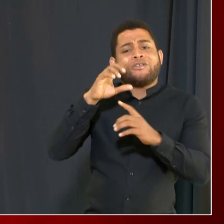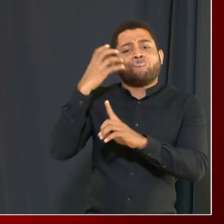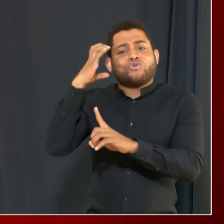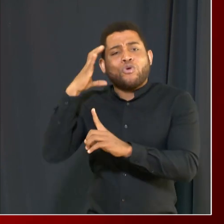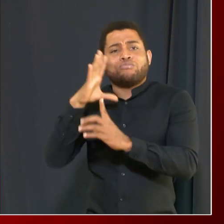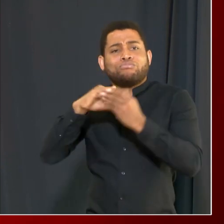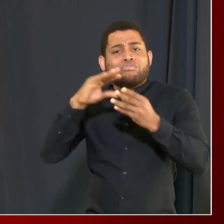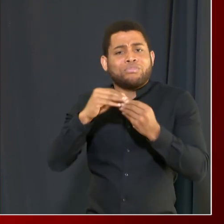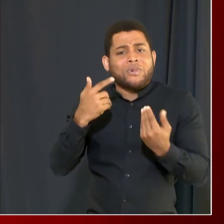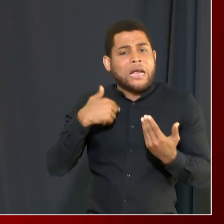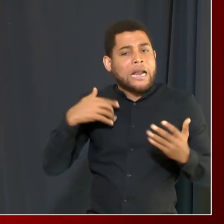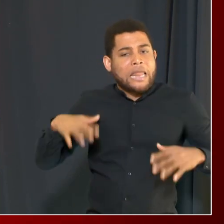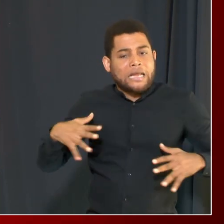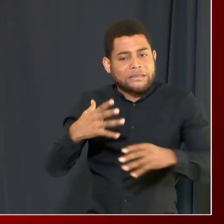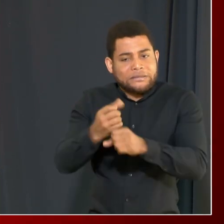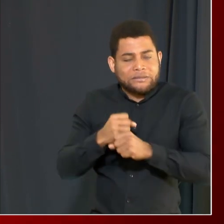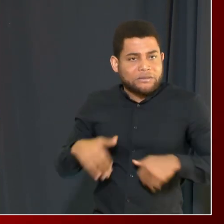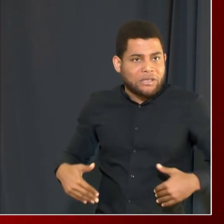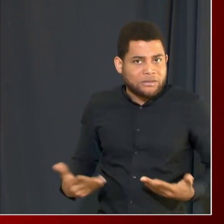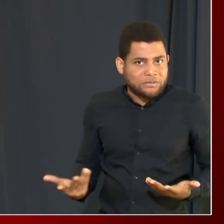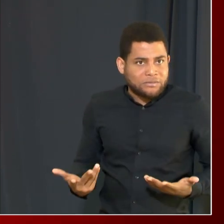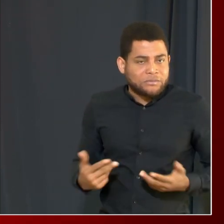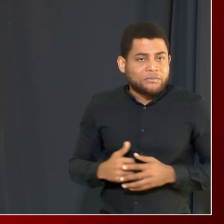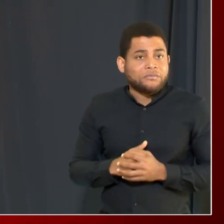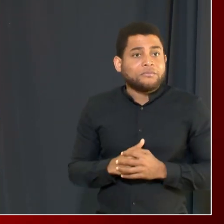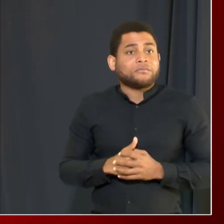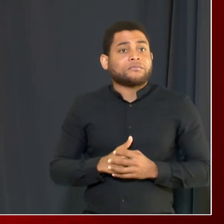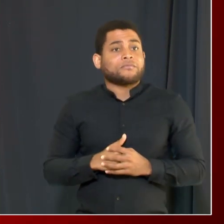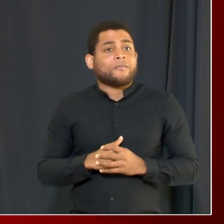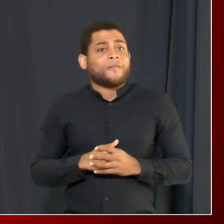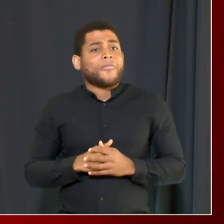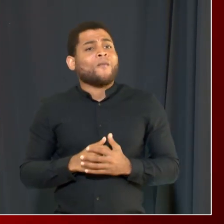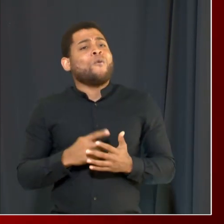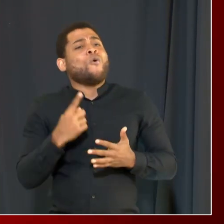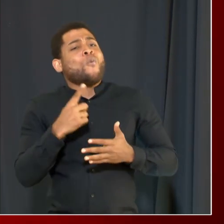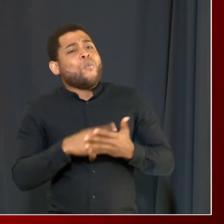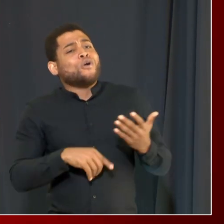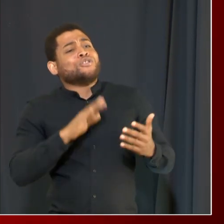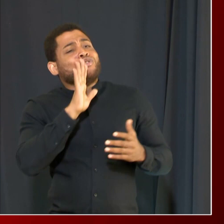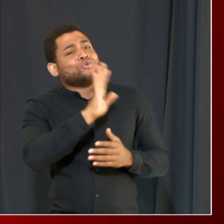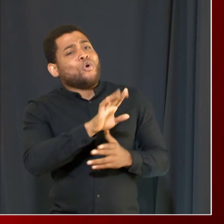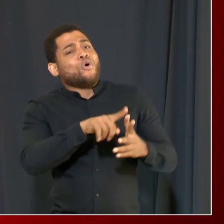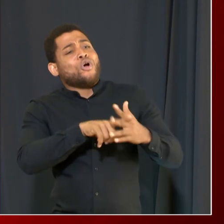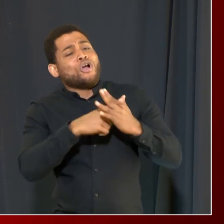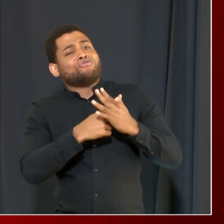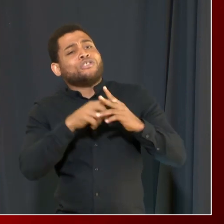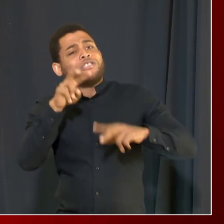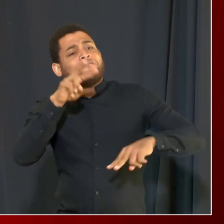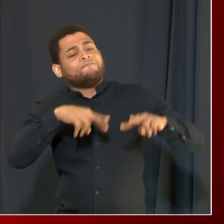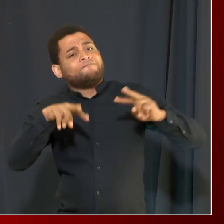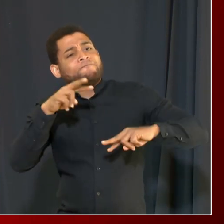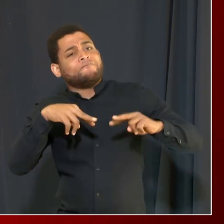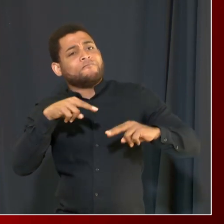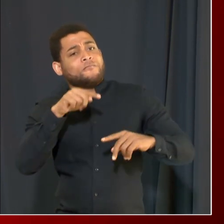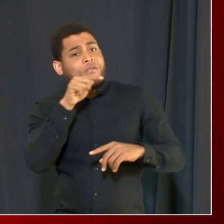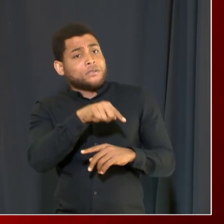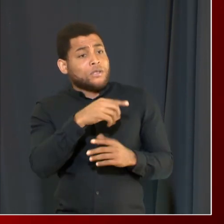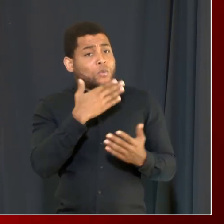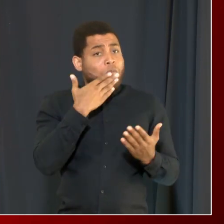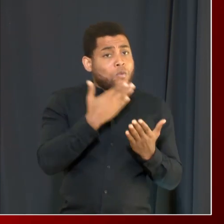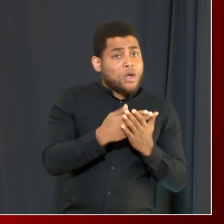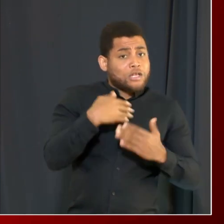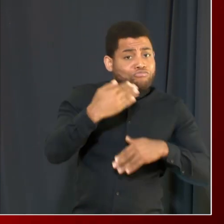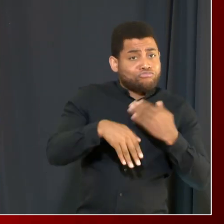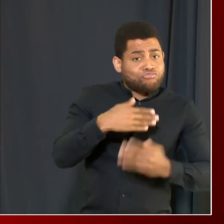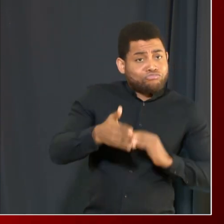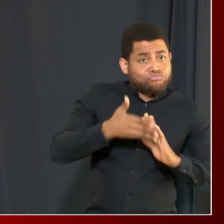now. But so what is your initial read of this? Was this a well-oiled operation, or was there room